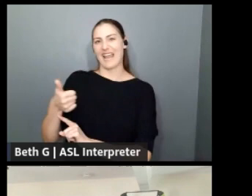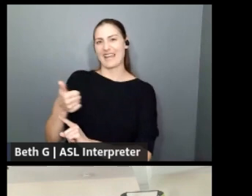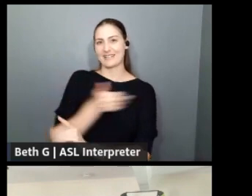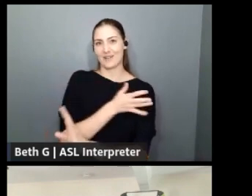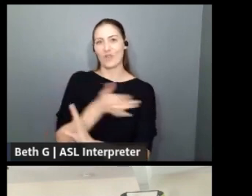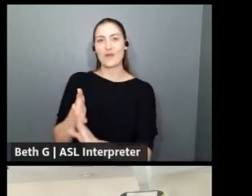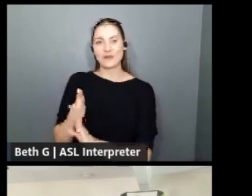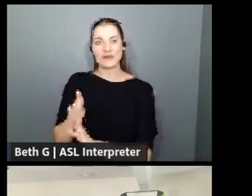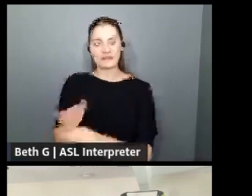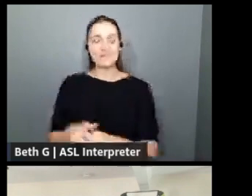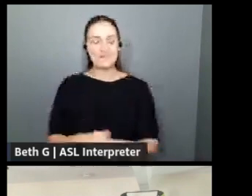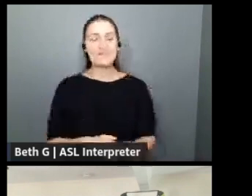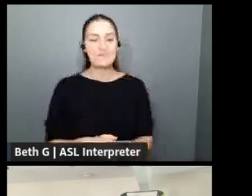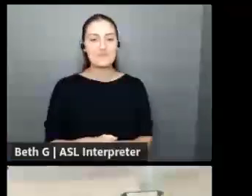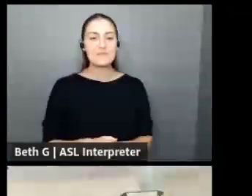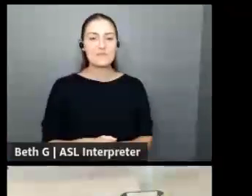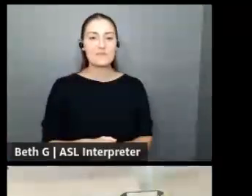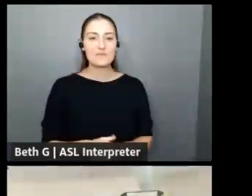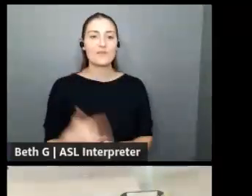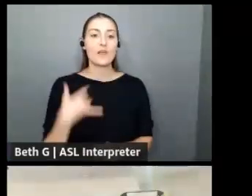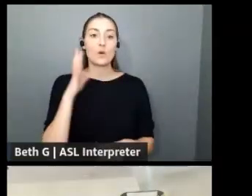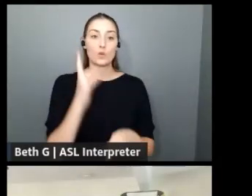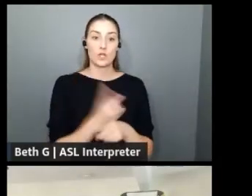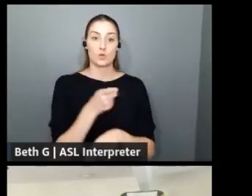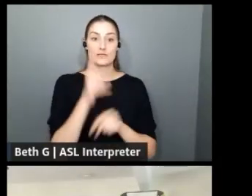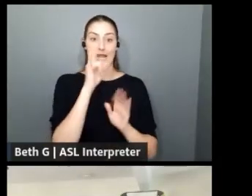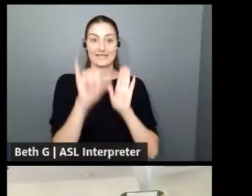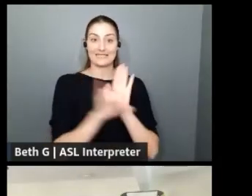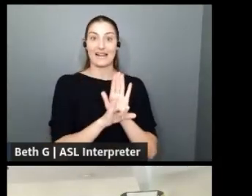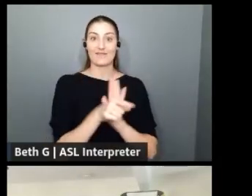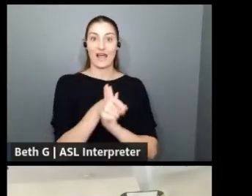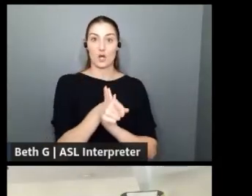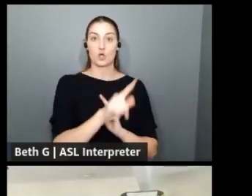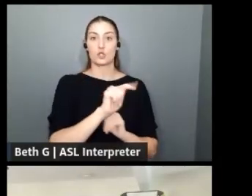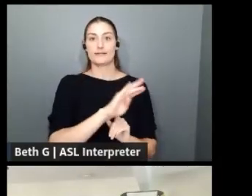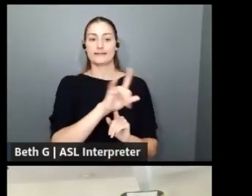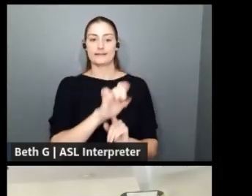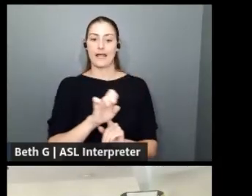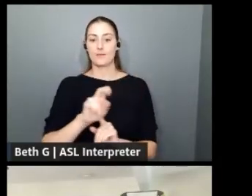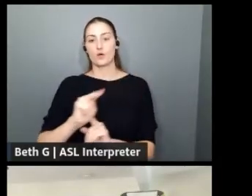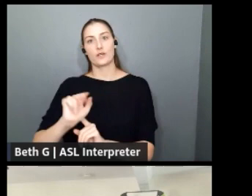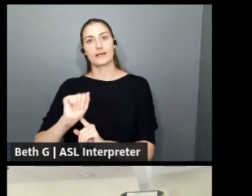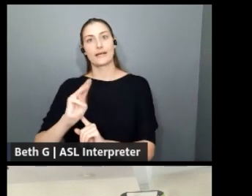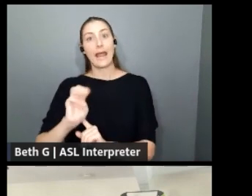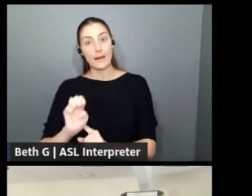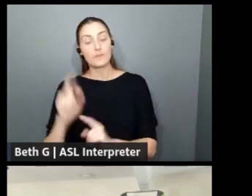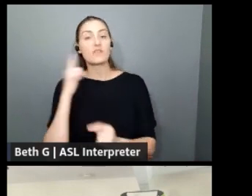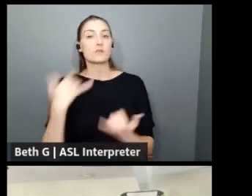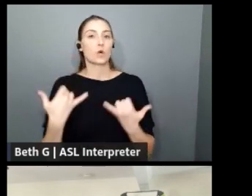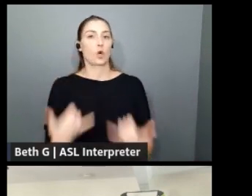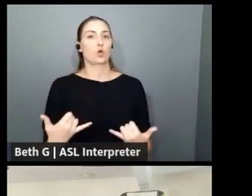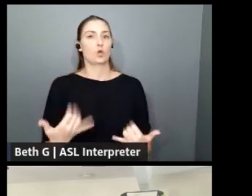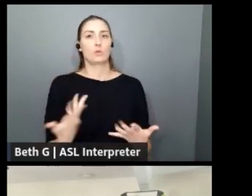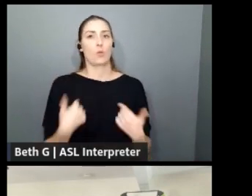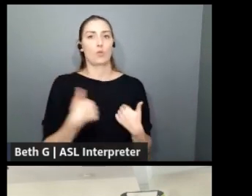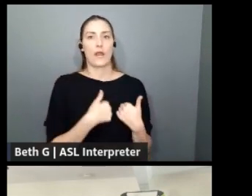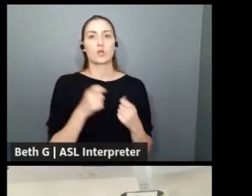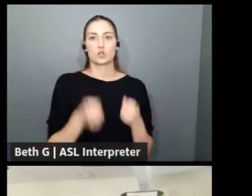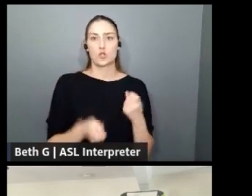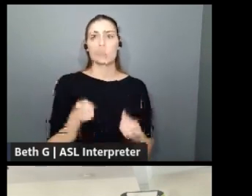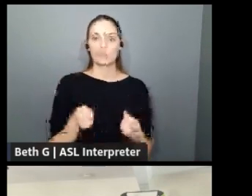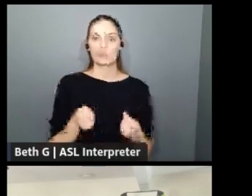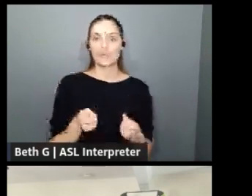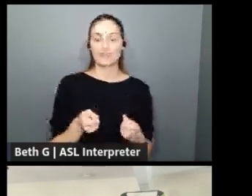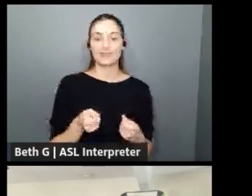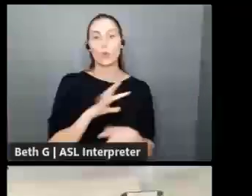And so we're going to be using the identifier here, table name, to get the current element that we're iterating over